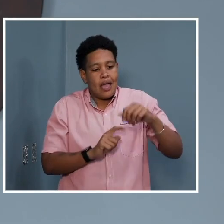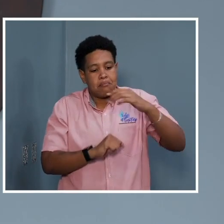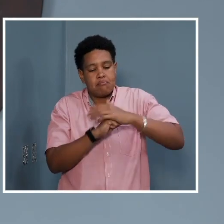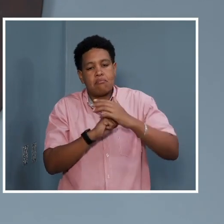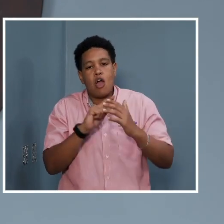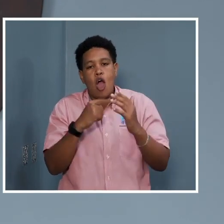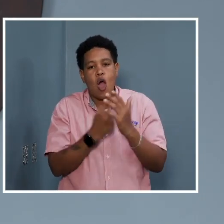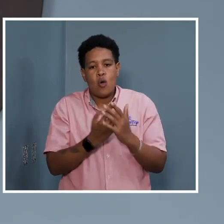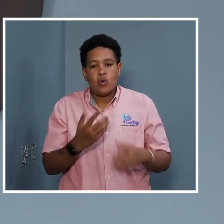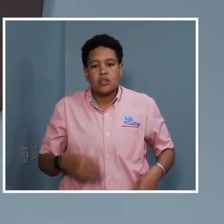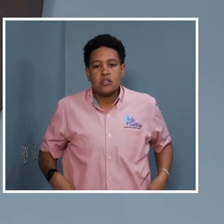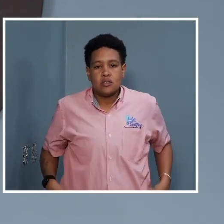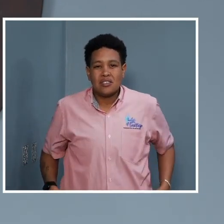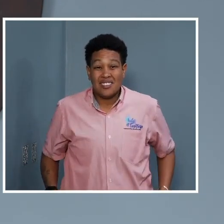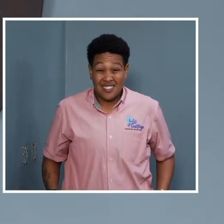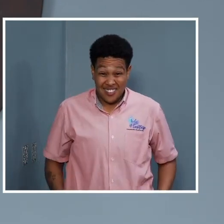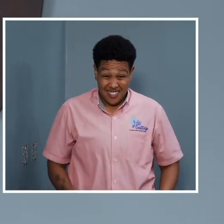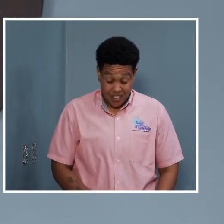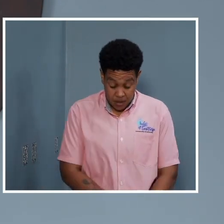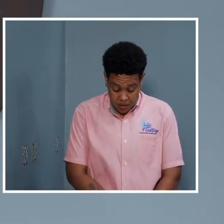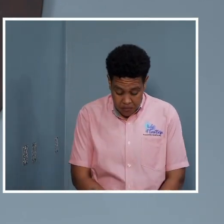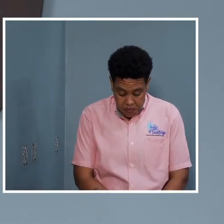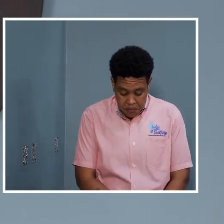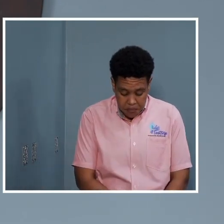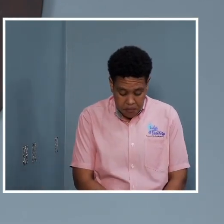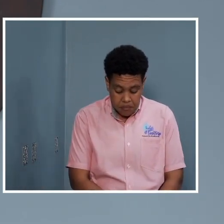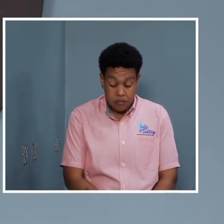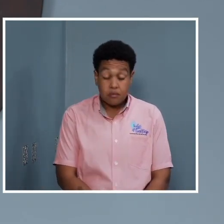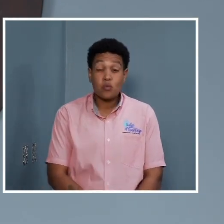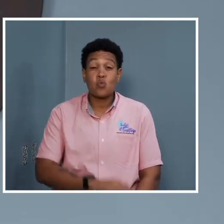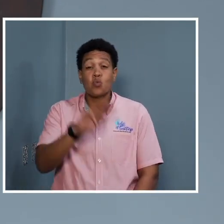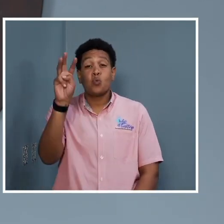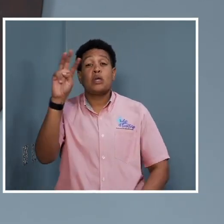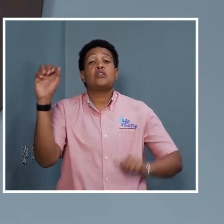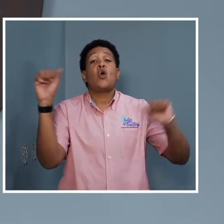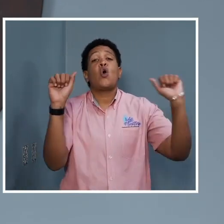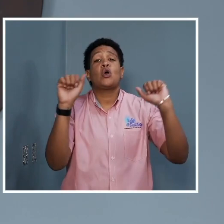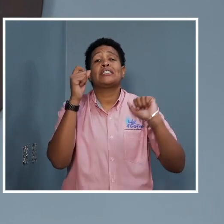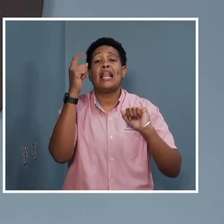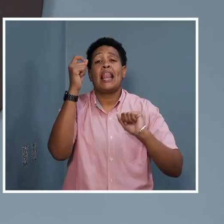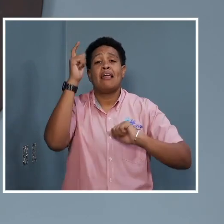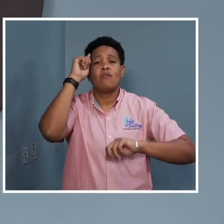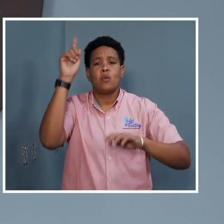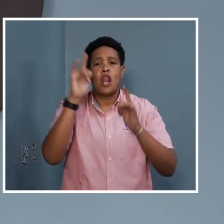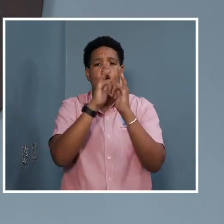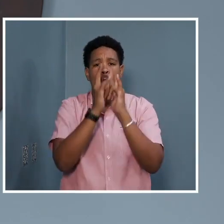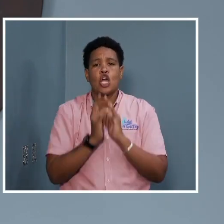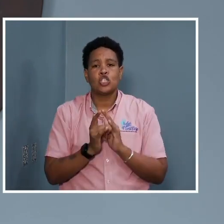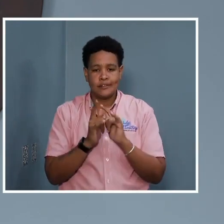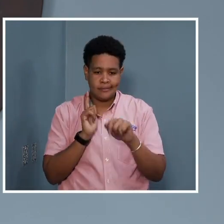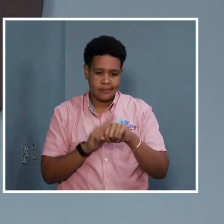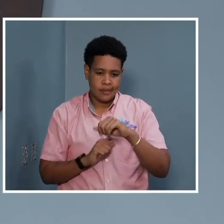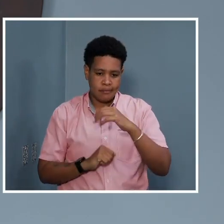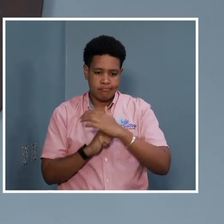hours. Effective Wednesday, August 11, the curfew hours will be adjusted as